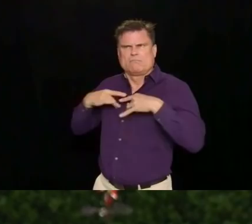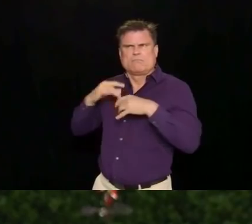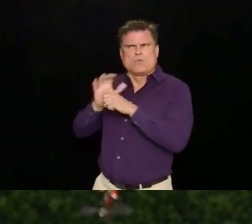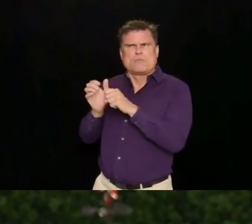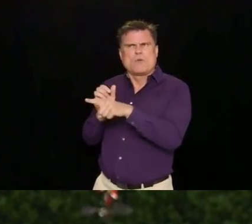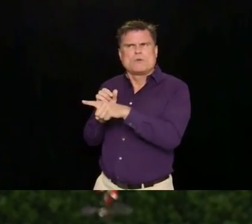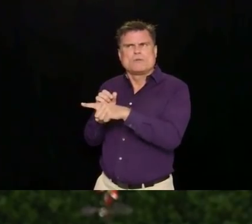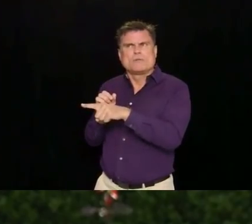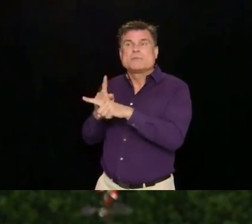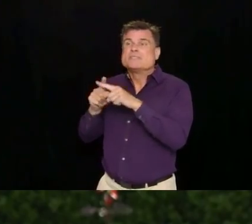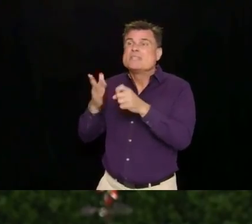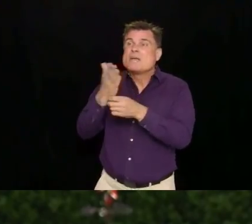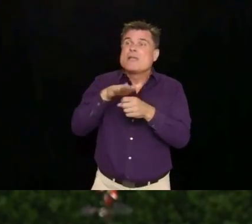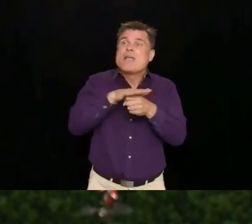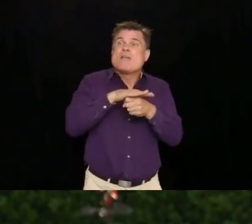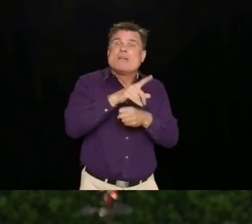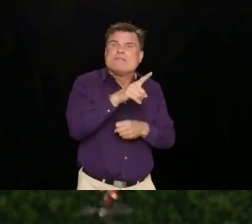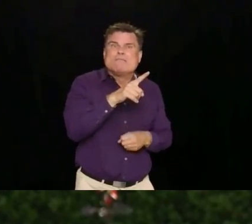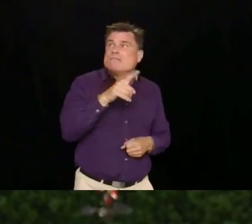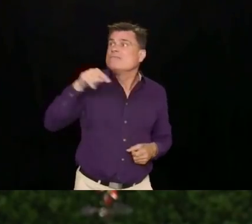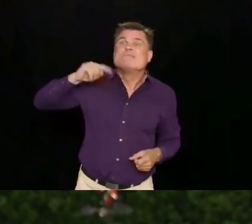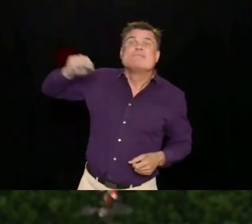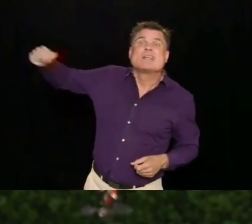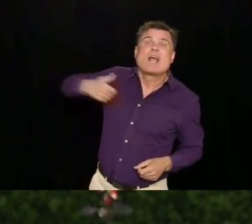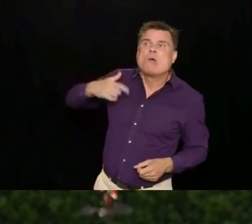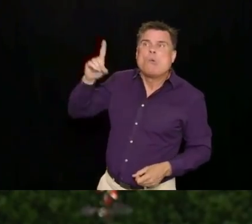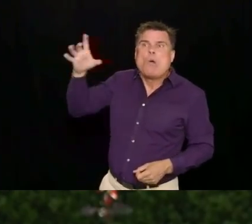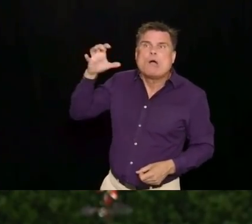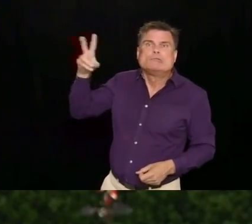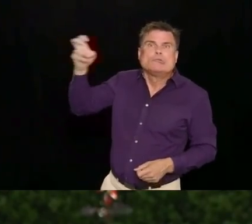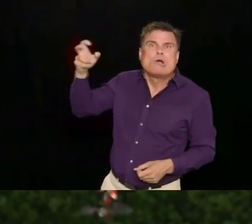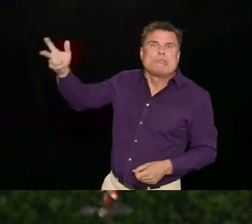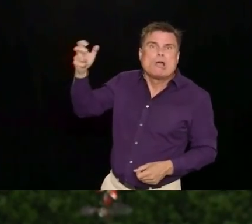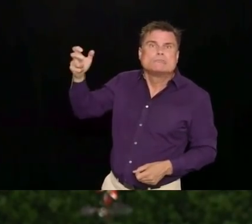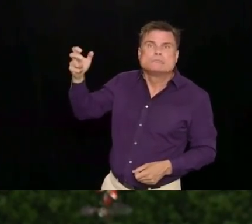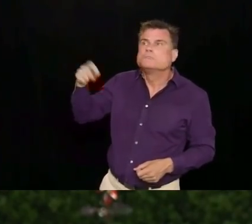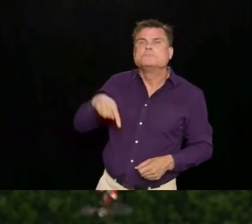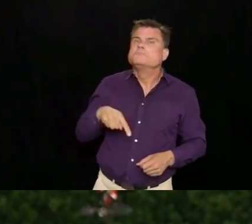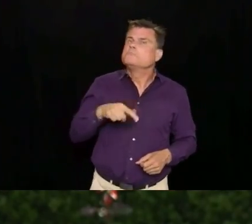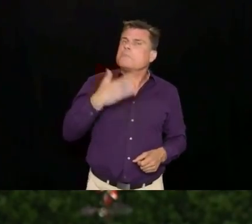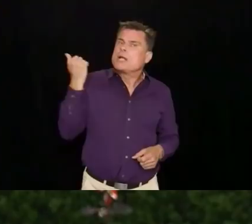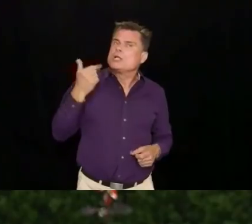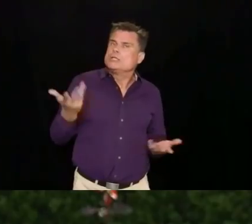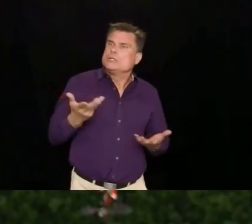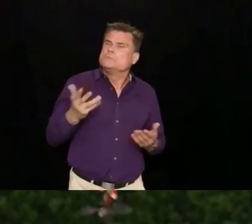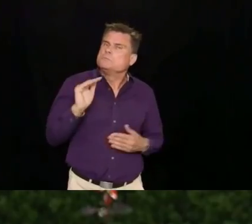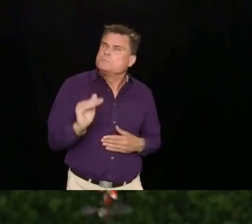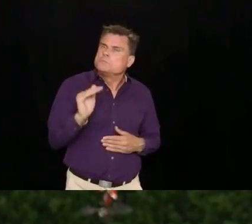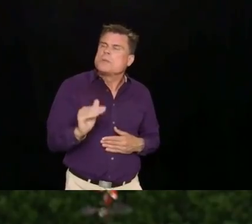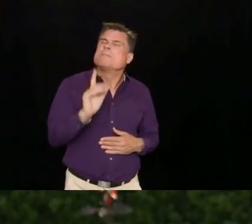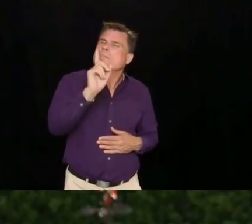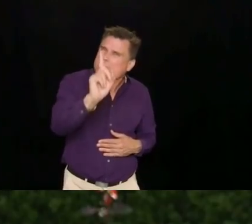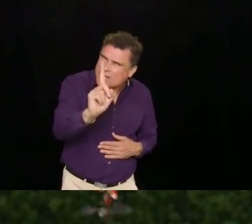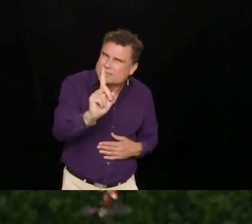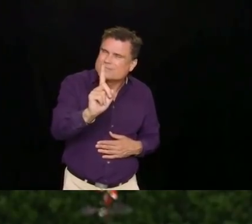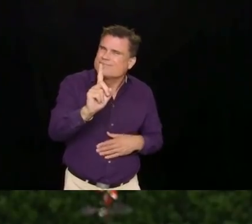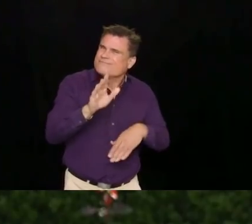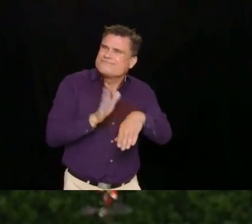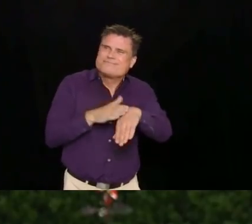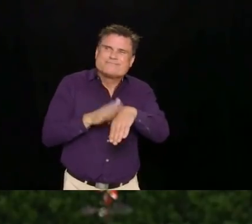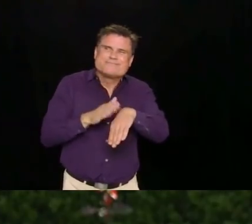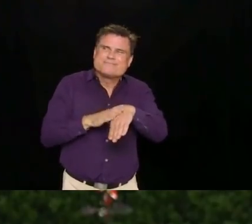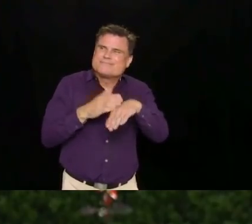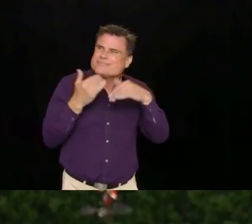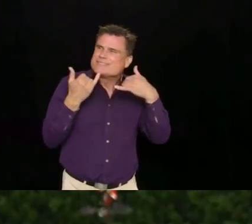the hundreds, or indeed in the thousands, in some cases, some jurisdictions in North America. But it's still with